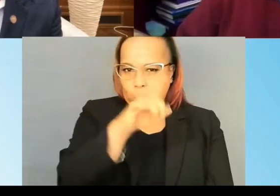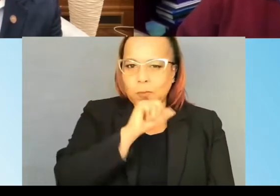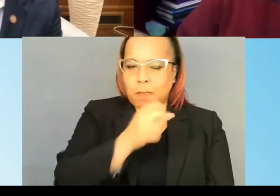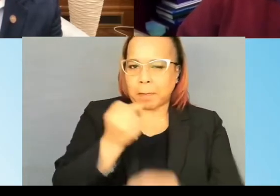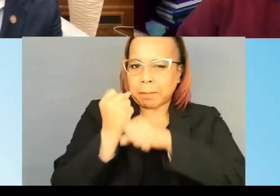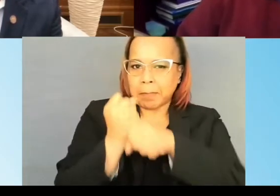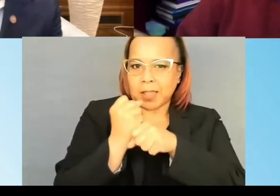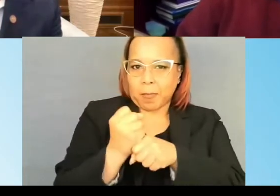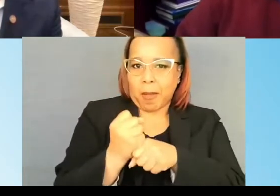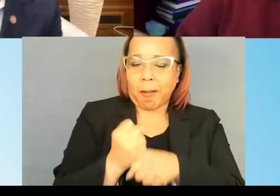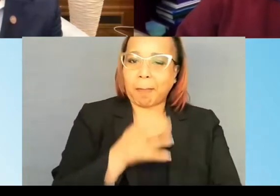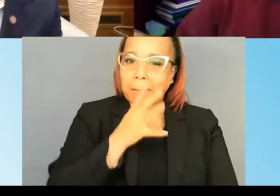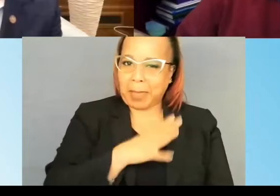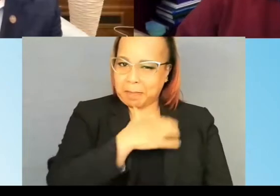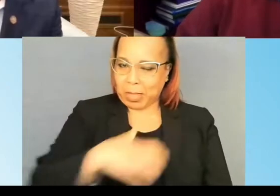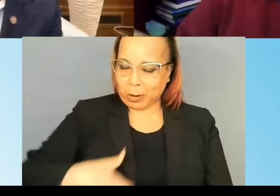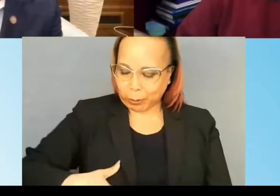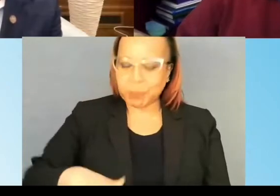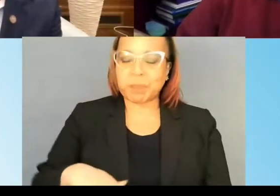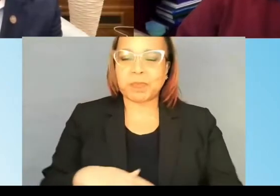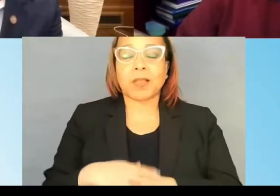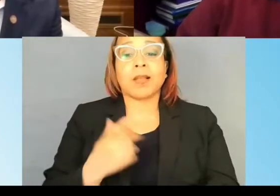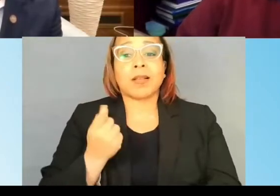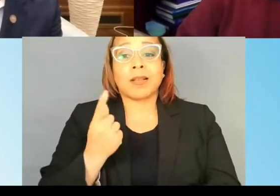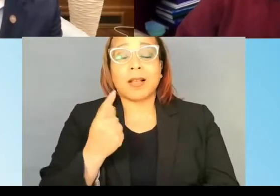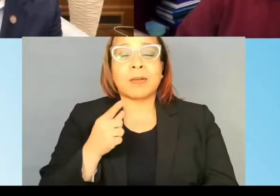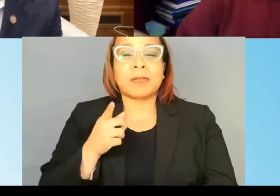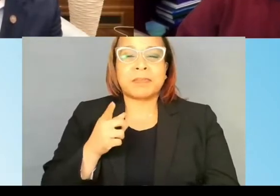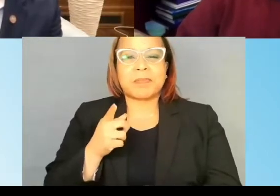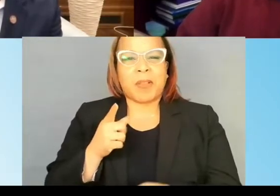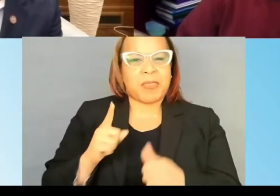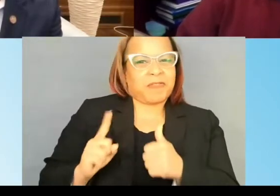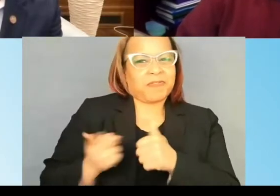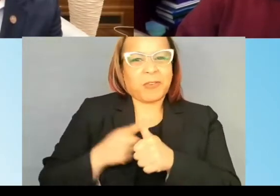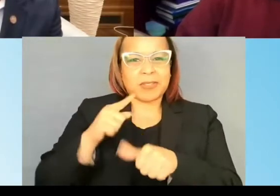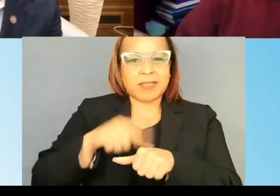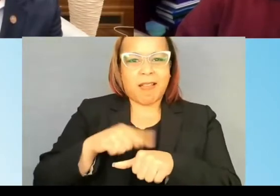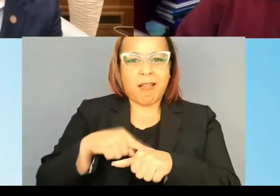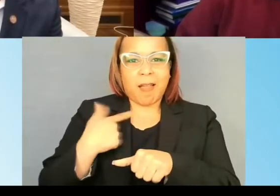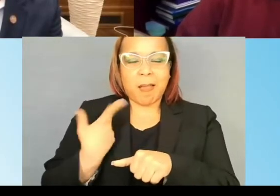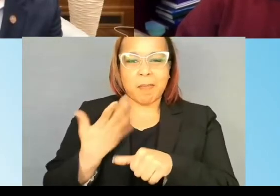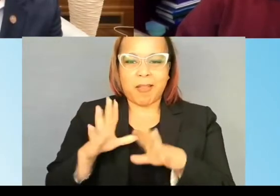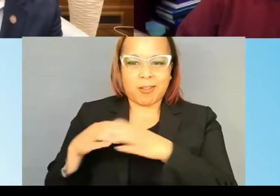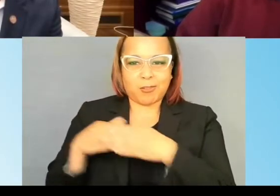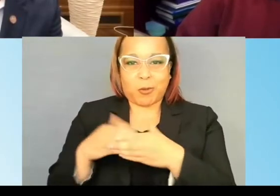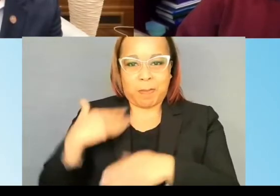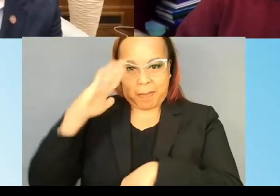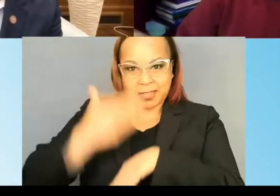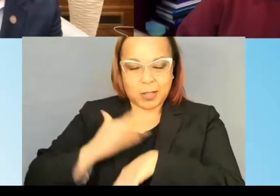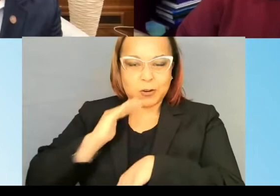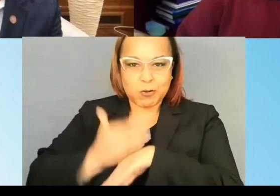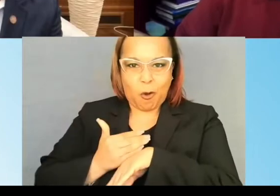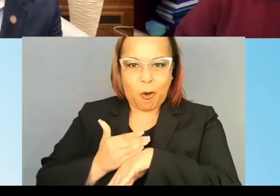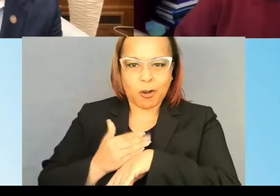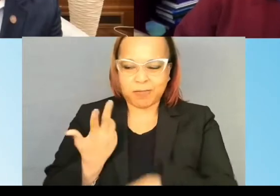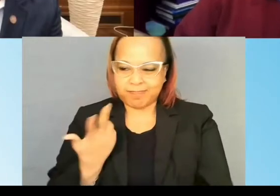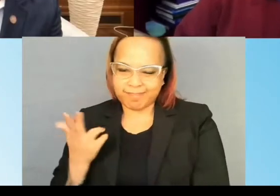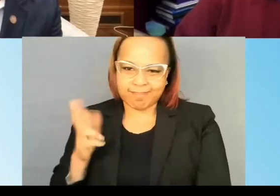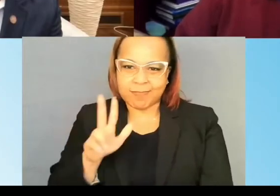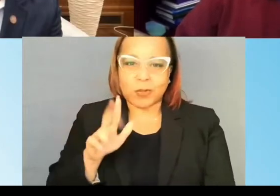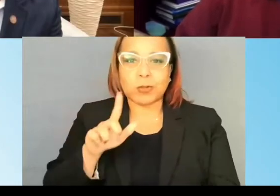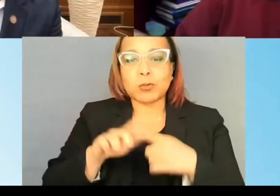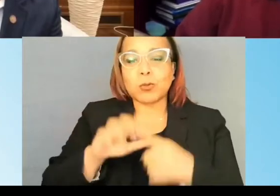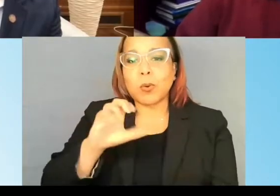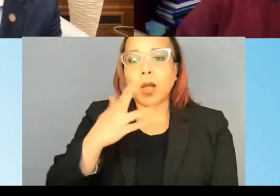Madam Mayor. So it was the first time that I took my son and daughter to a Cubs